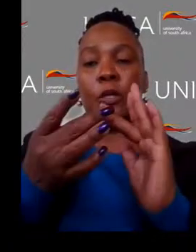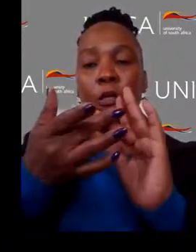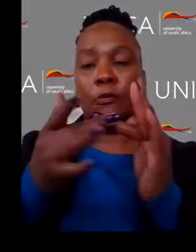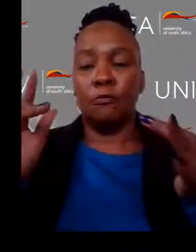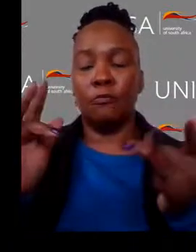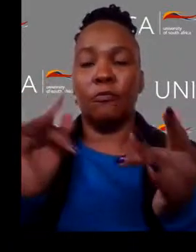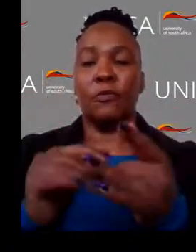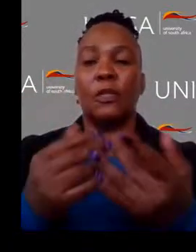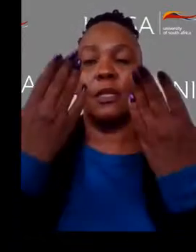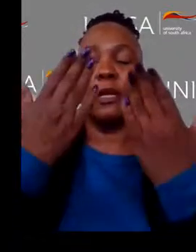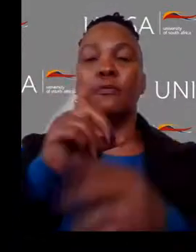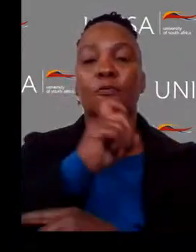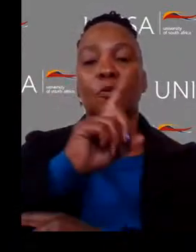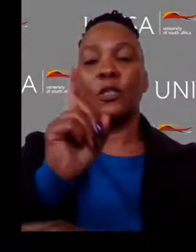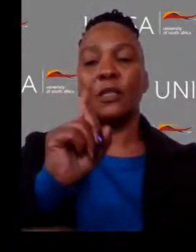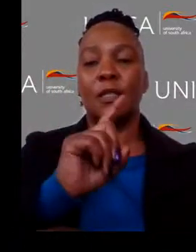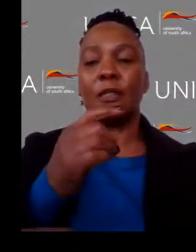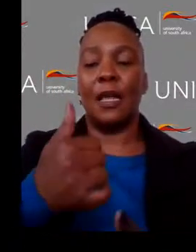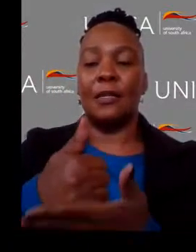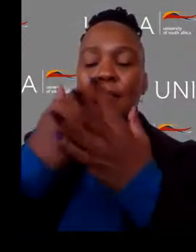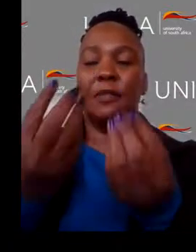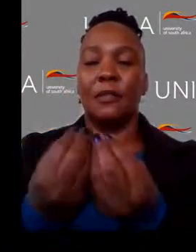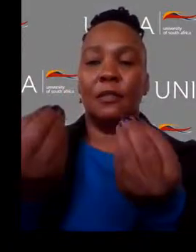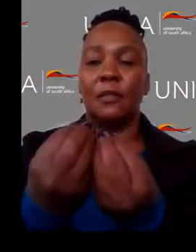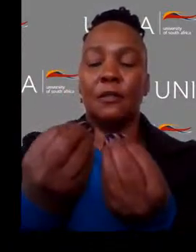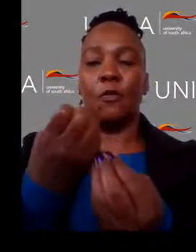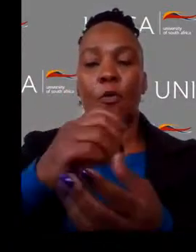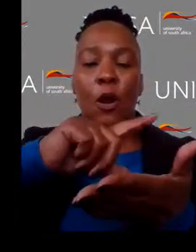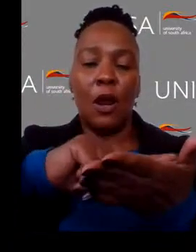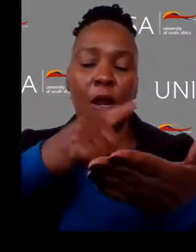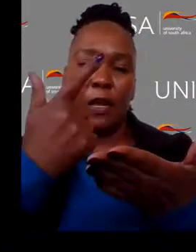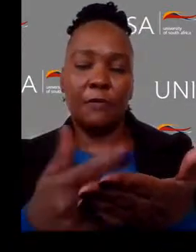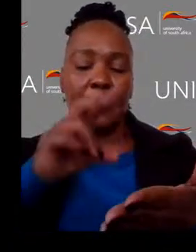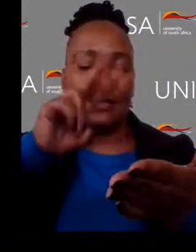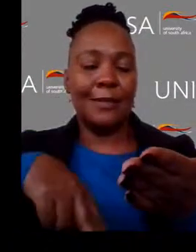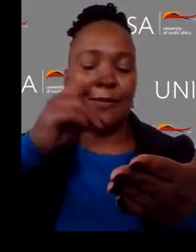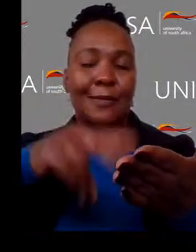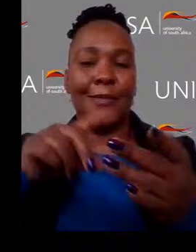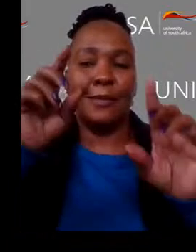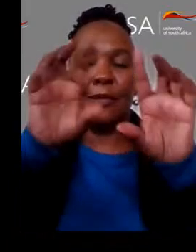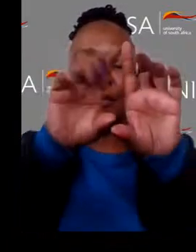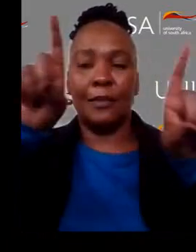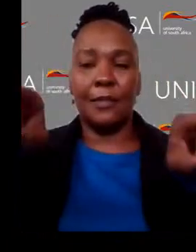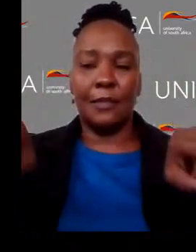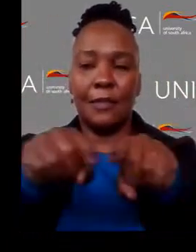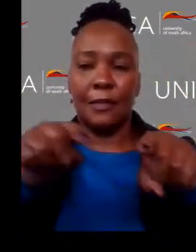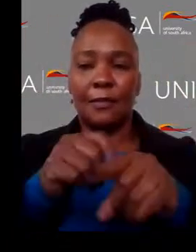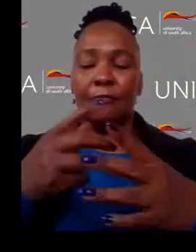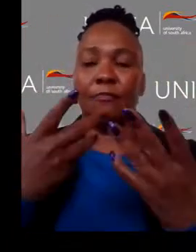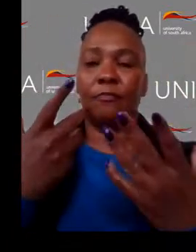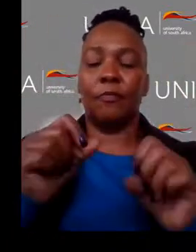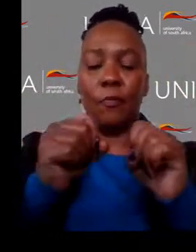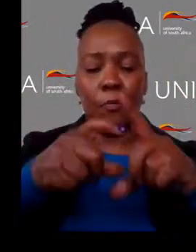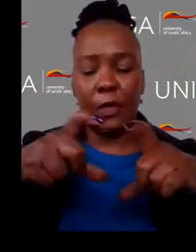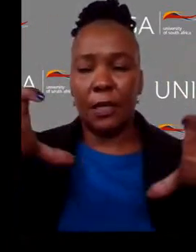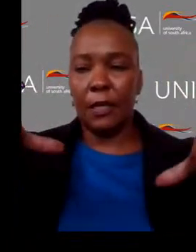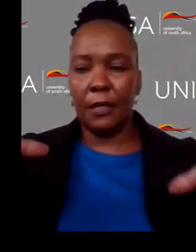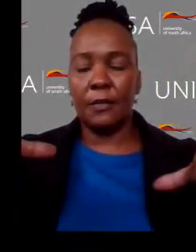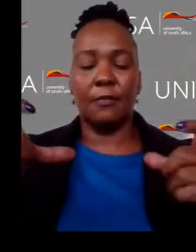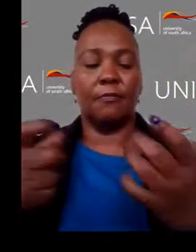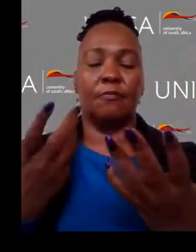using their assistive devices or laptops with screen readers or text magnification softwares, such as Zoom